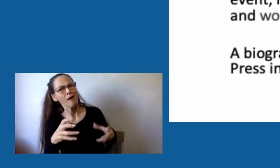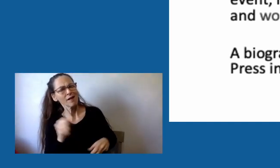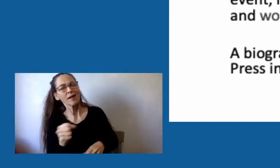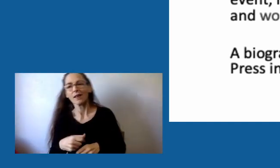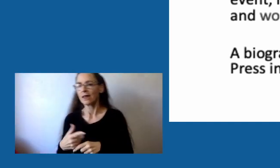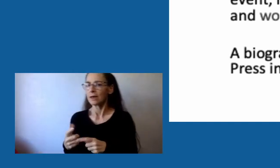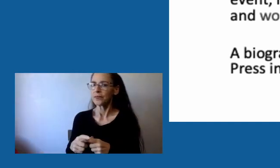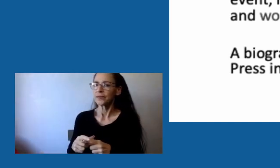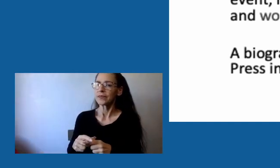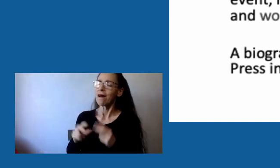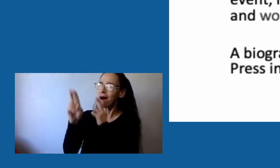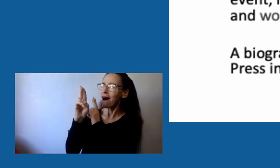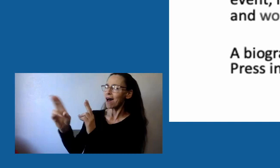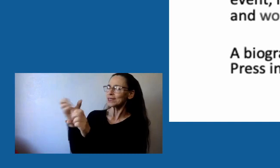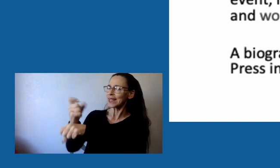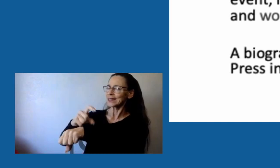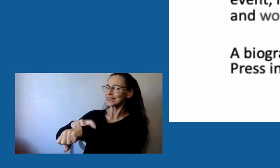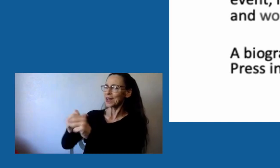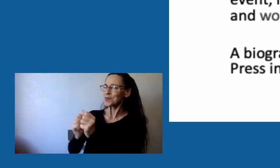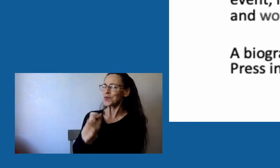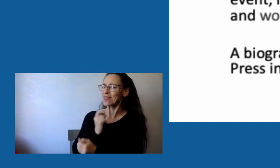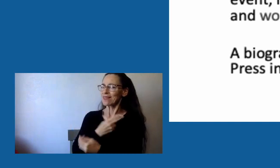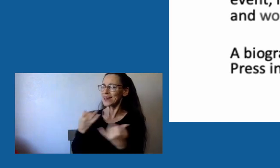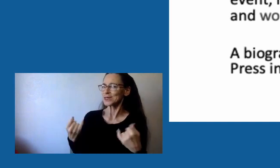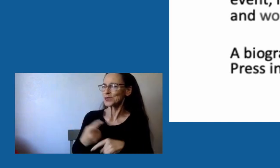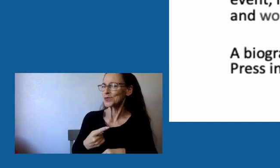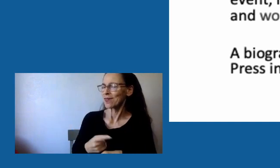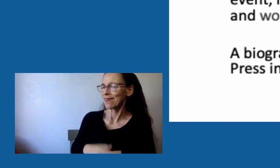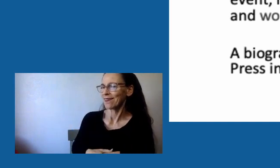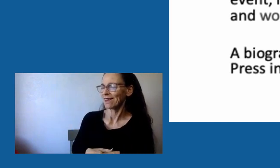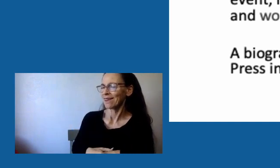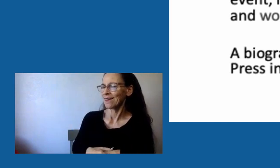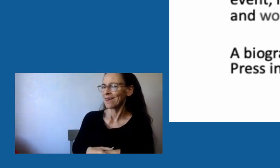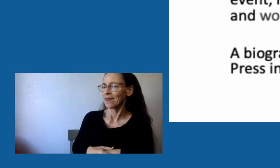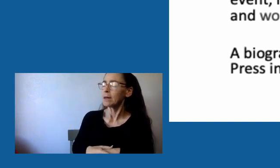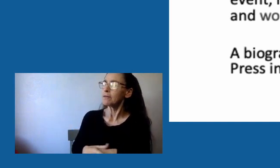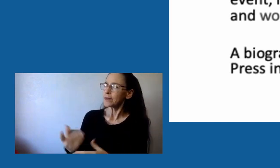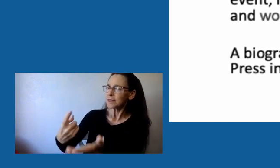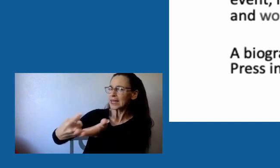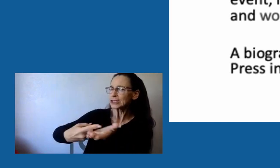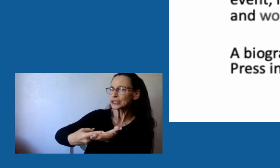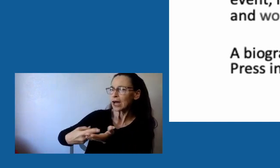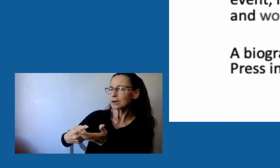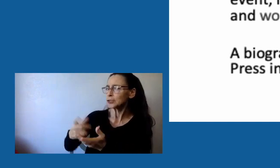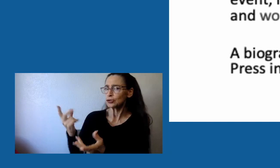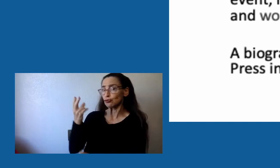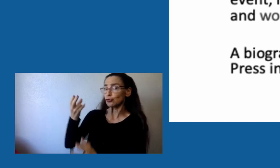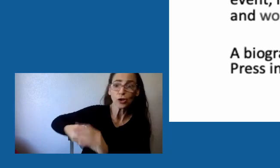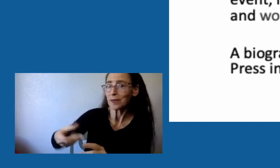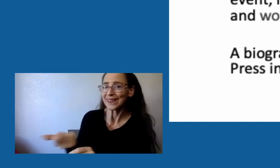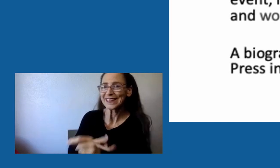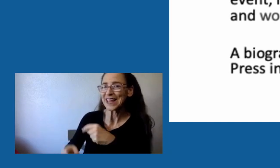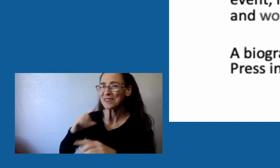that you're taking some time out today. So let me talk about, we're just gonna jump in. Are you ready to just jump into